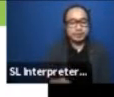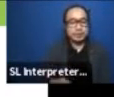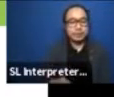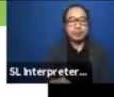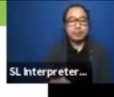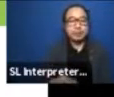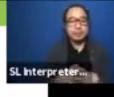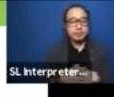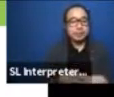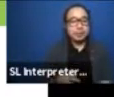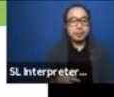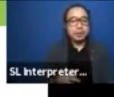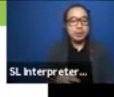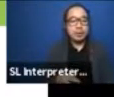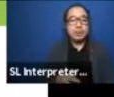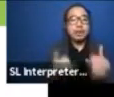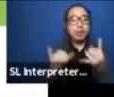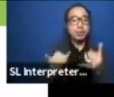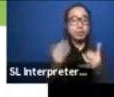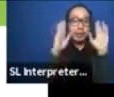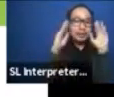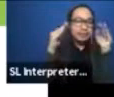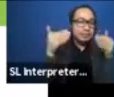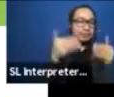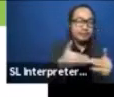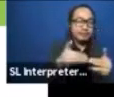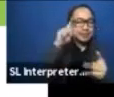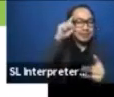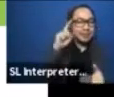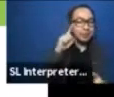Specific sexual and physical violence, if you look at it,